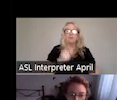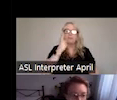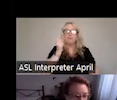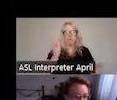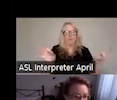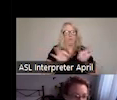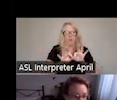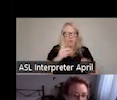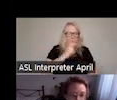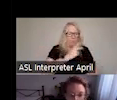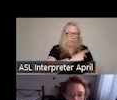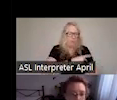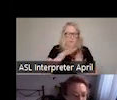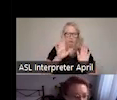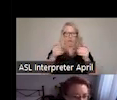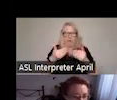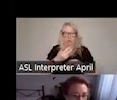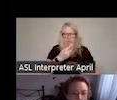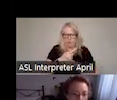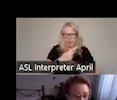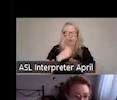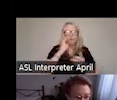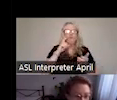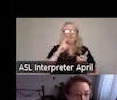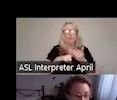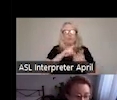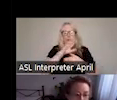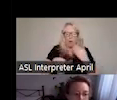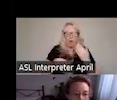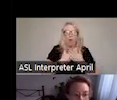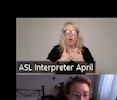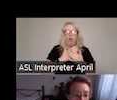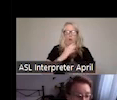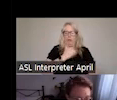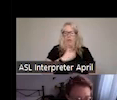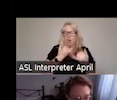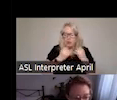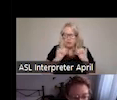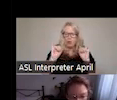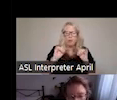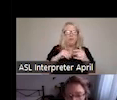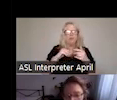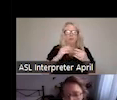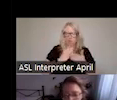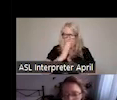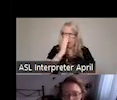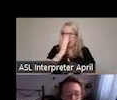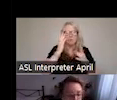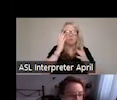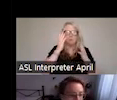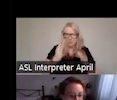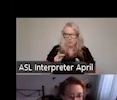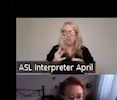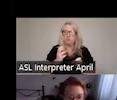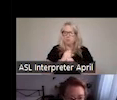of patient-centered care and sort of recognizing all of our own autonomy and right to make decisions for ourselves.